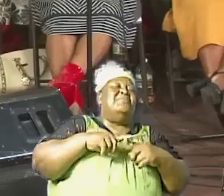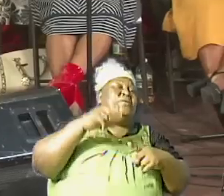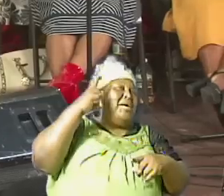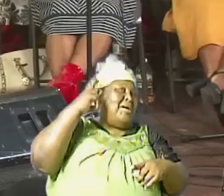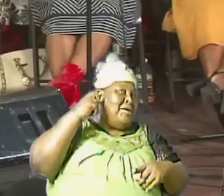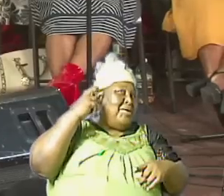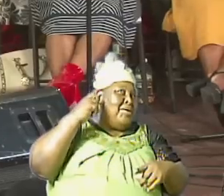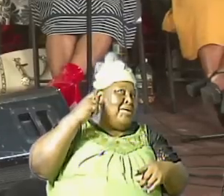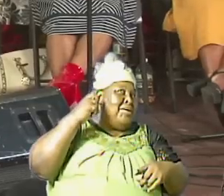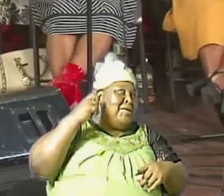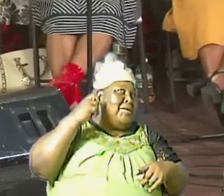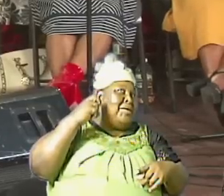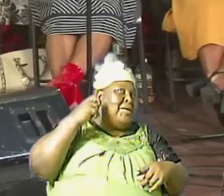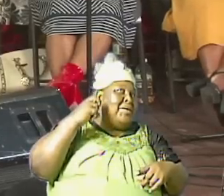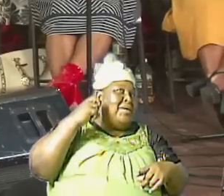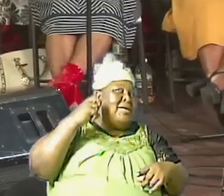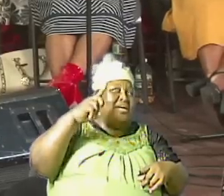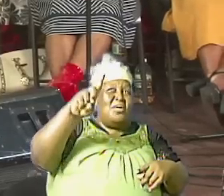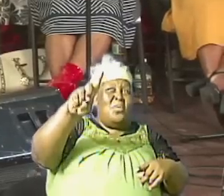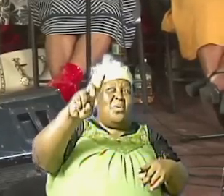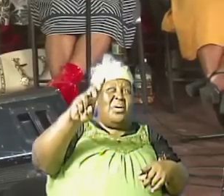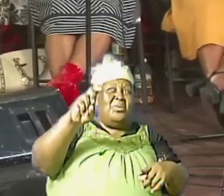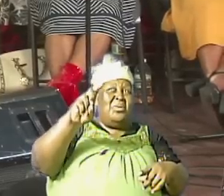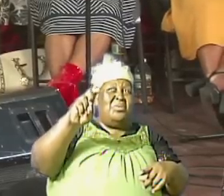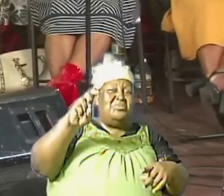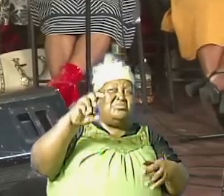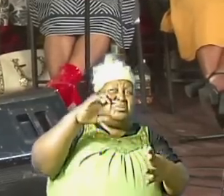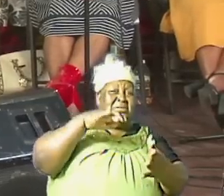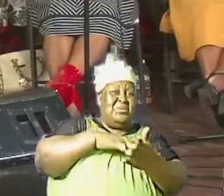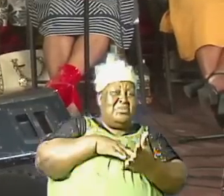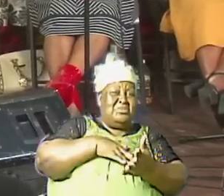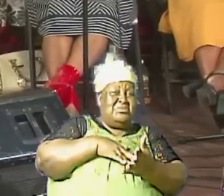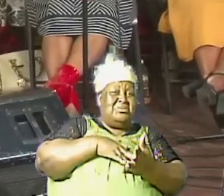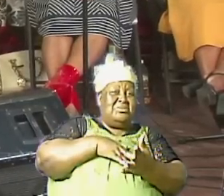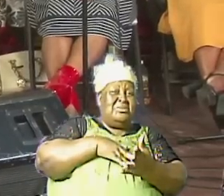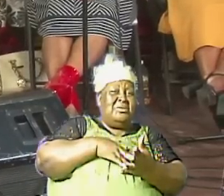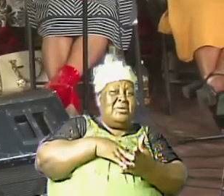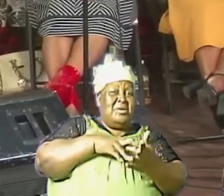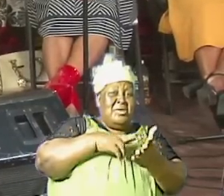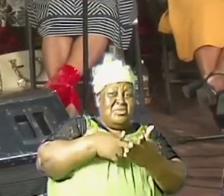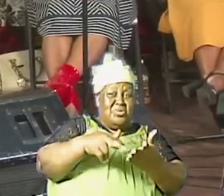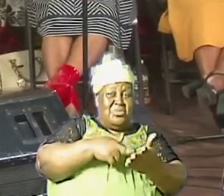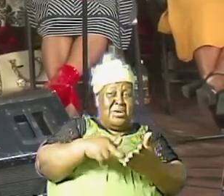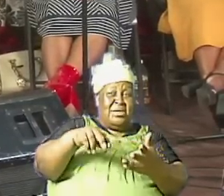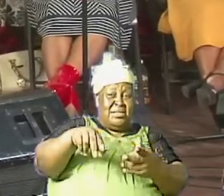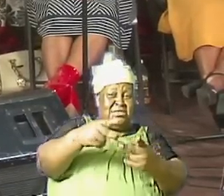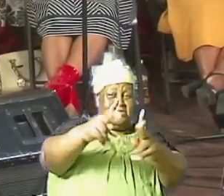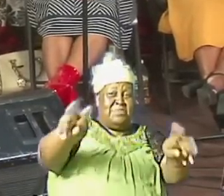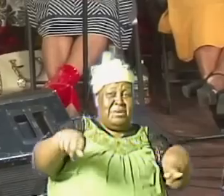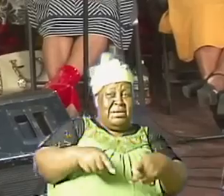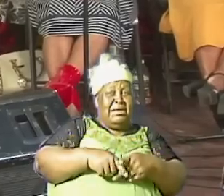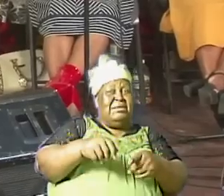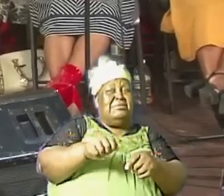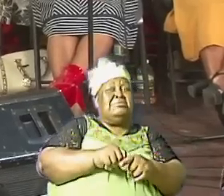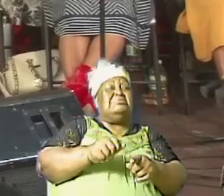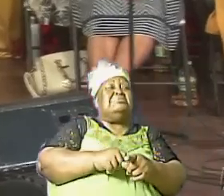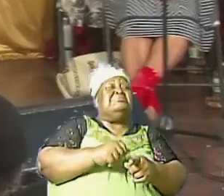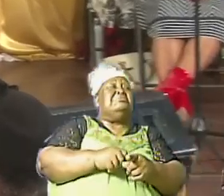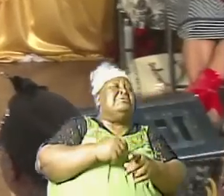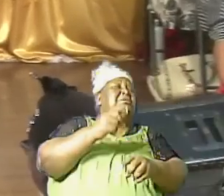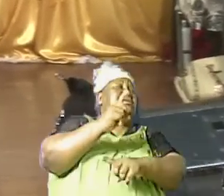when I heard that it costs $100,000 to be in this place every day, I wonder if it's not better I just send you the plane